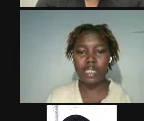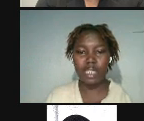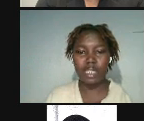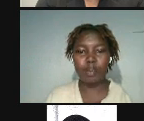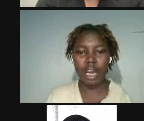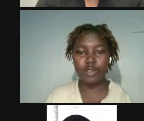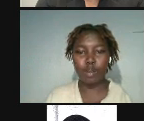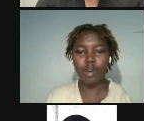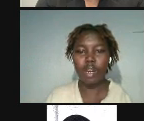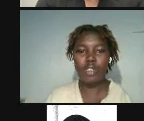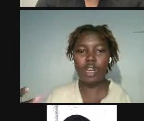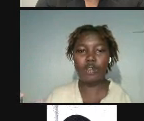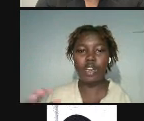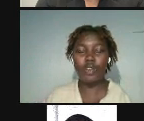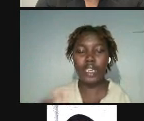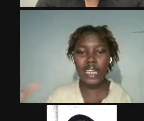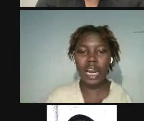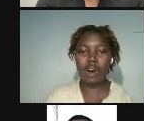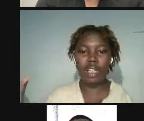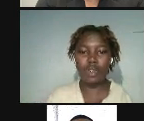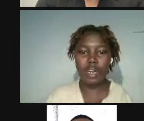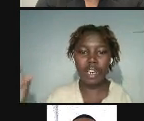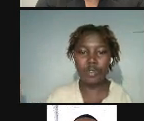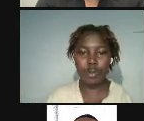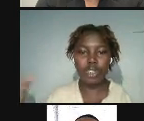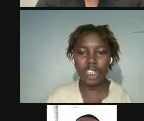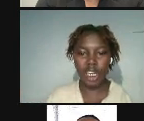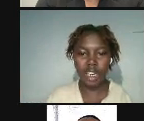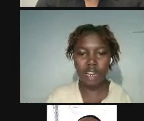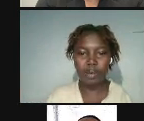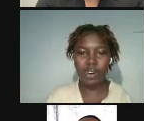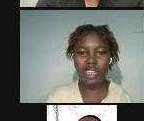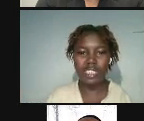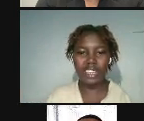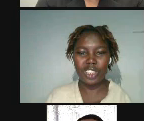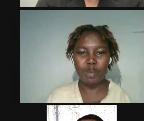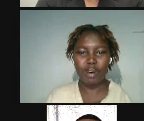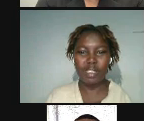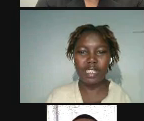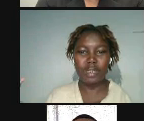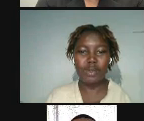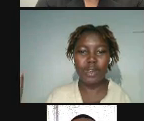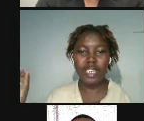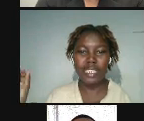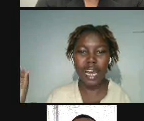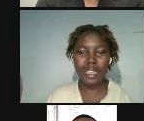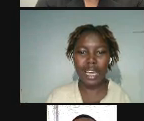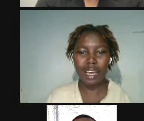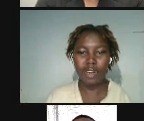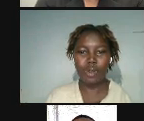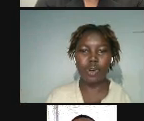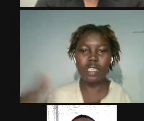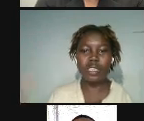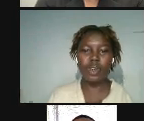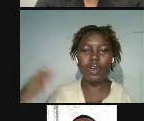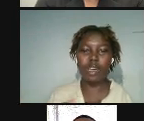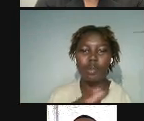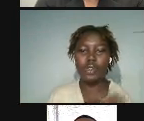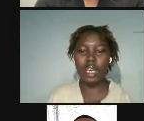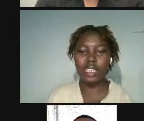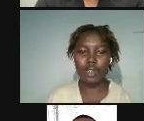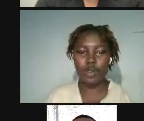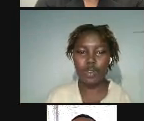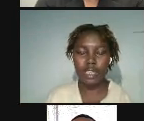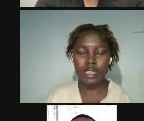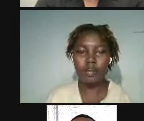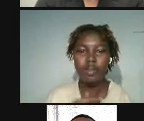kidogo easy platform. So even if you're stuck on the 200 view jail, we call it a jail because sometimes when you're stuck there, you're not able